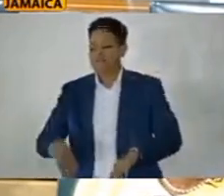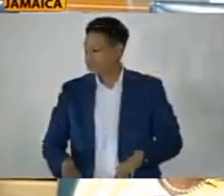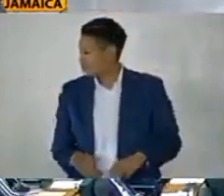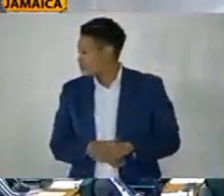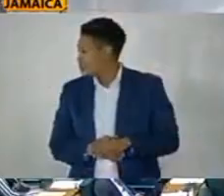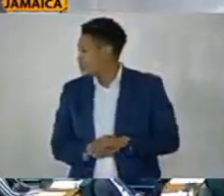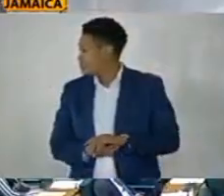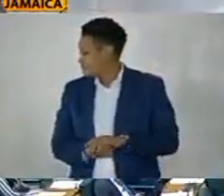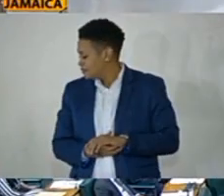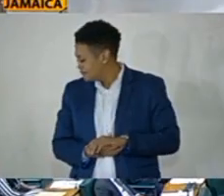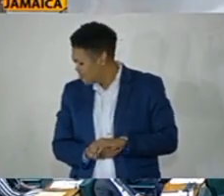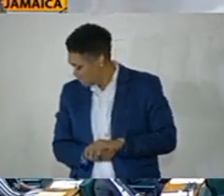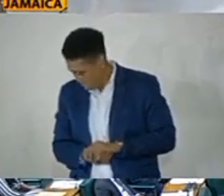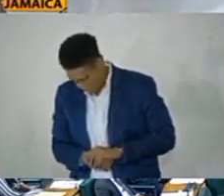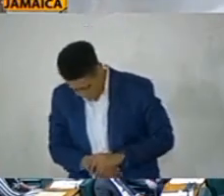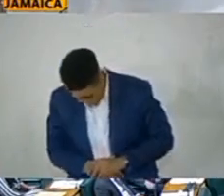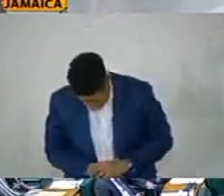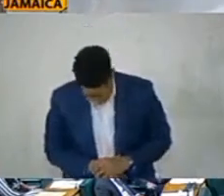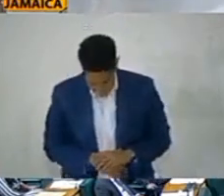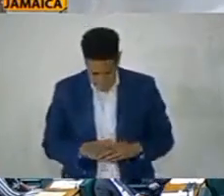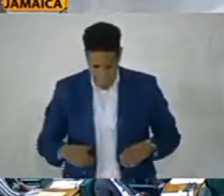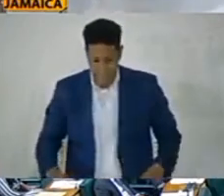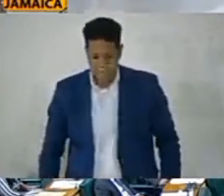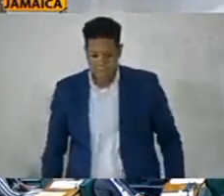Why can't you just go and have a look at them?